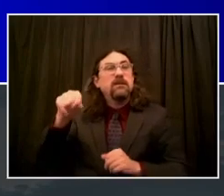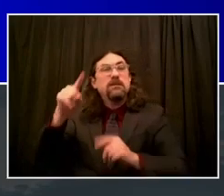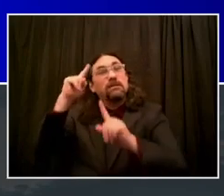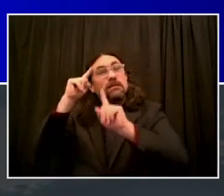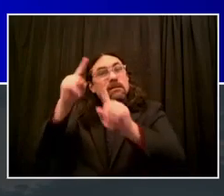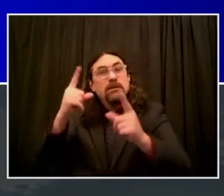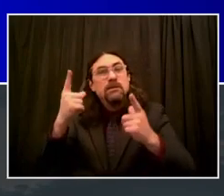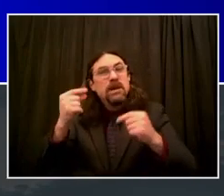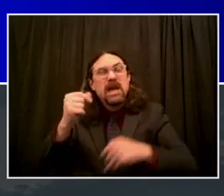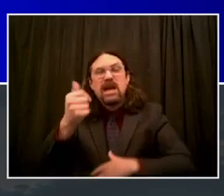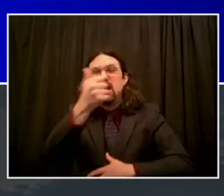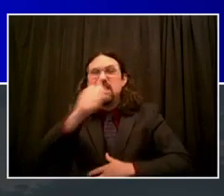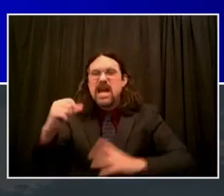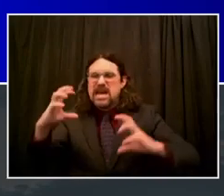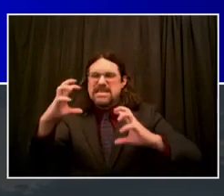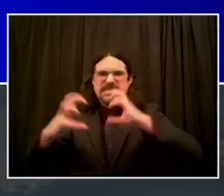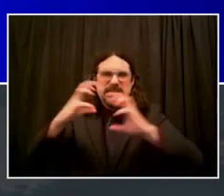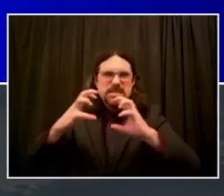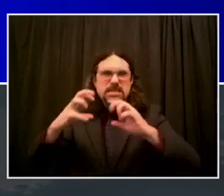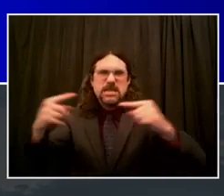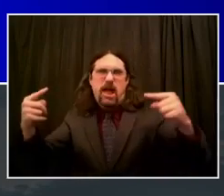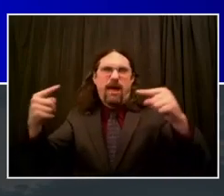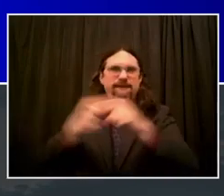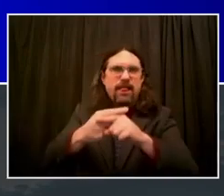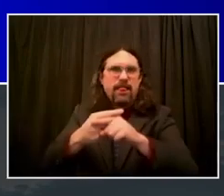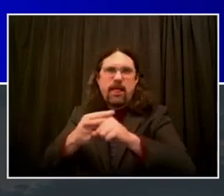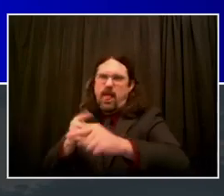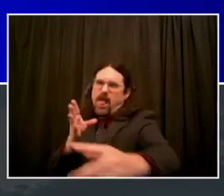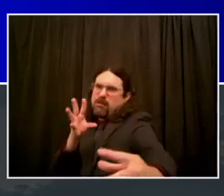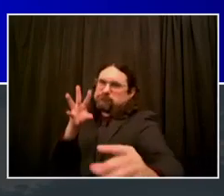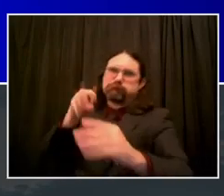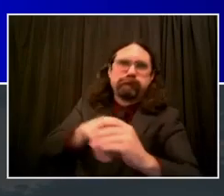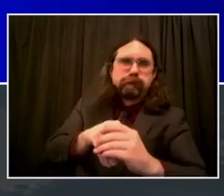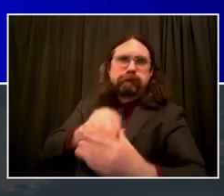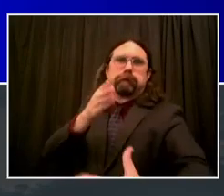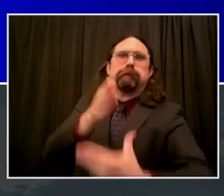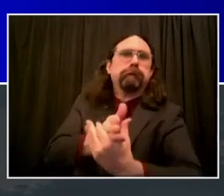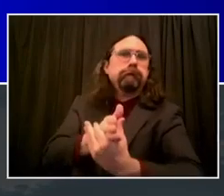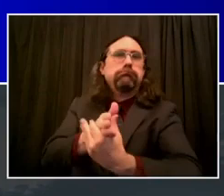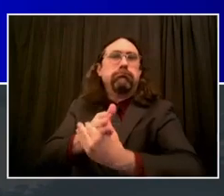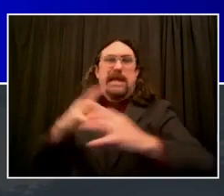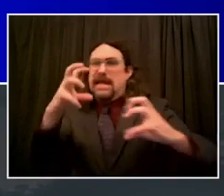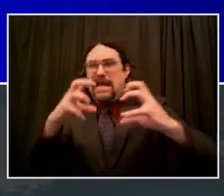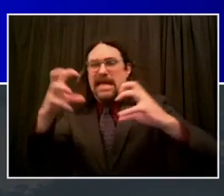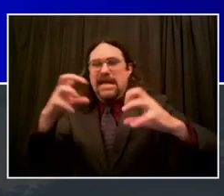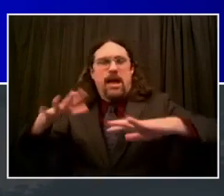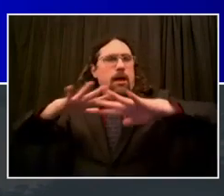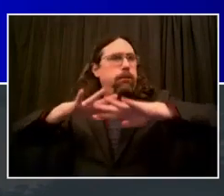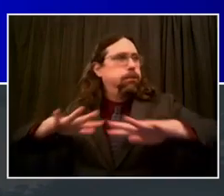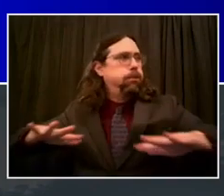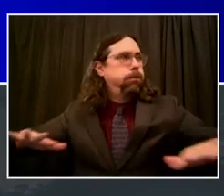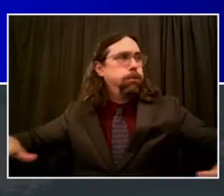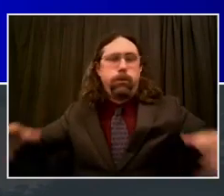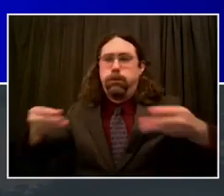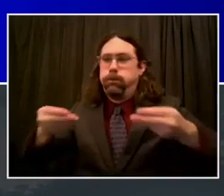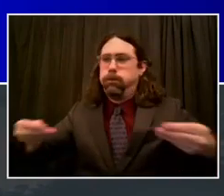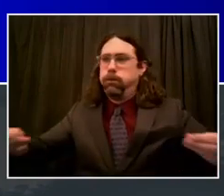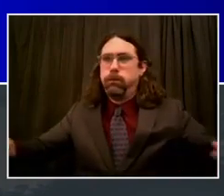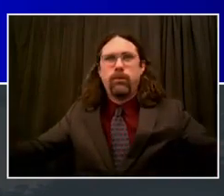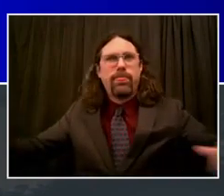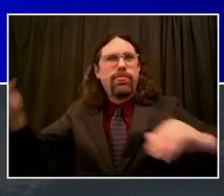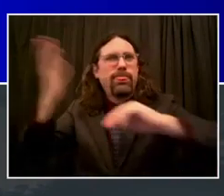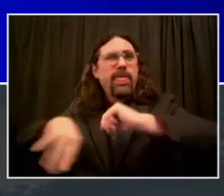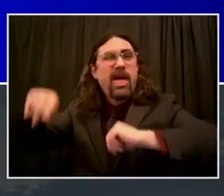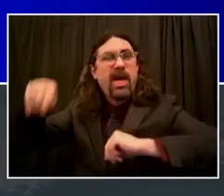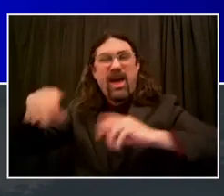Cure Violence movement, I've been so impressed by what it means, not only for stopping violence, but what it means about communities creating their own leadership to solve